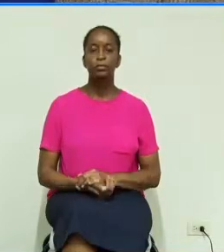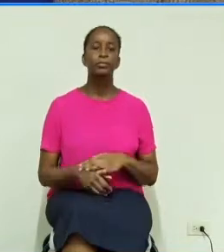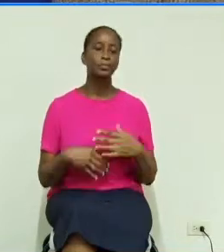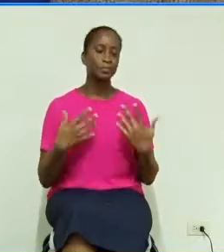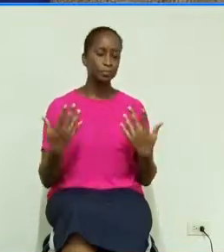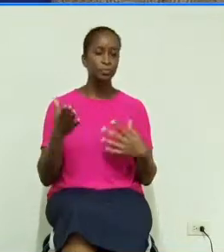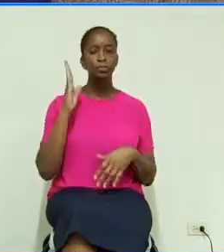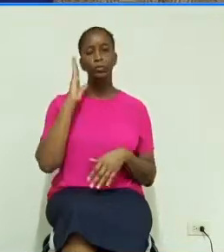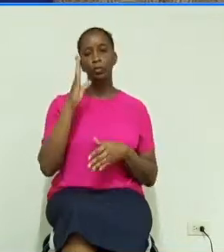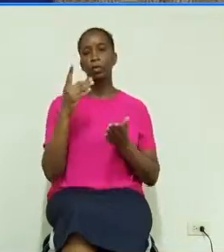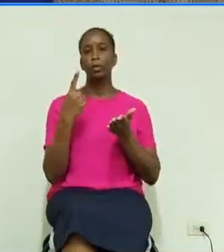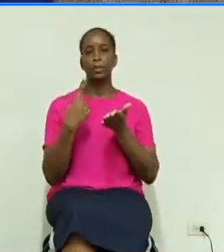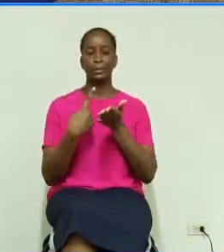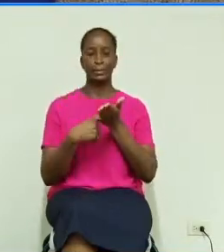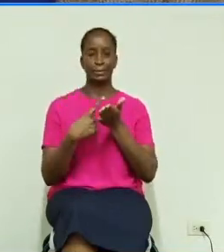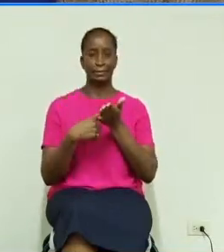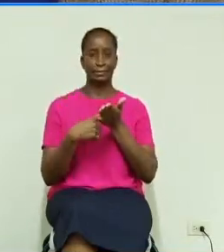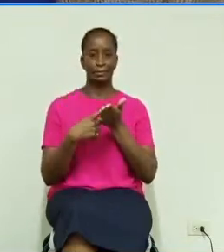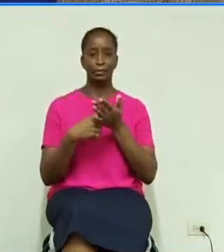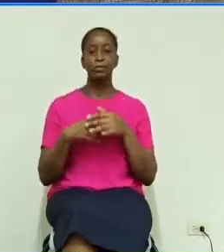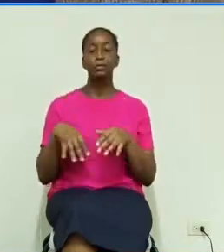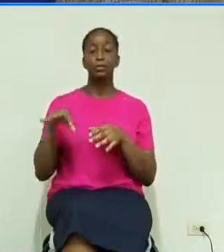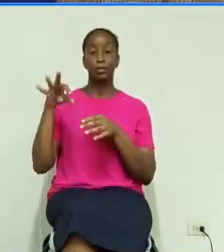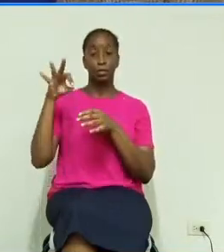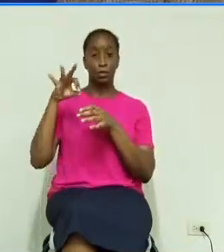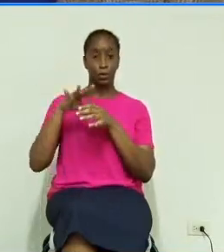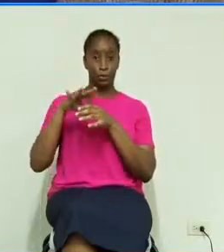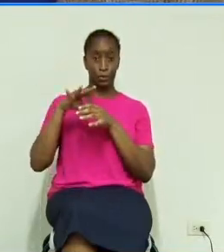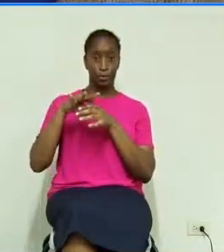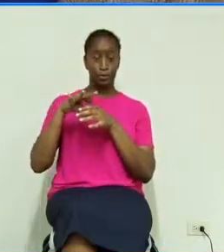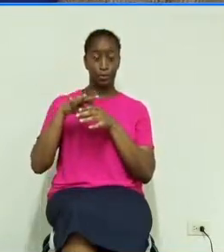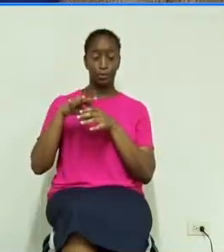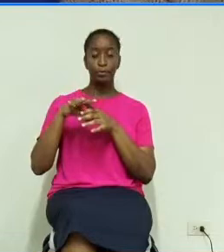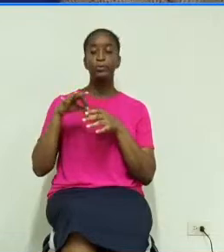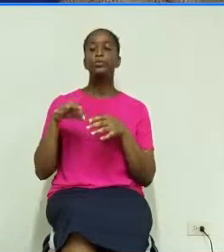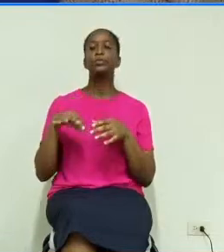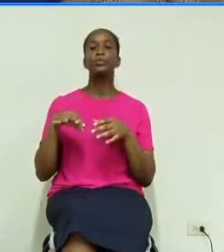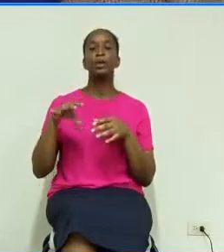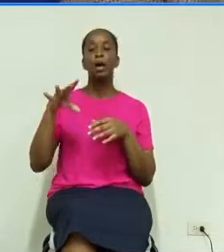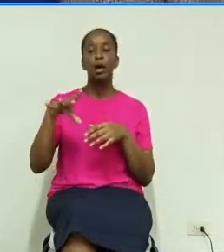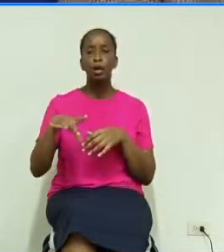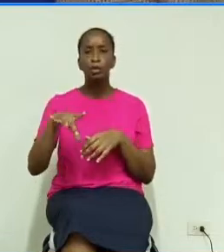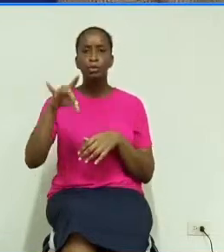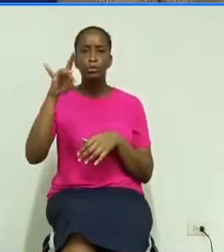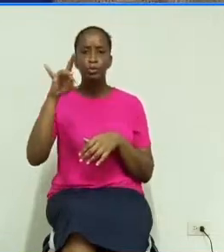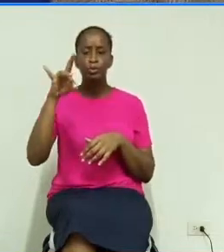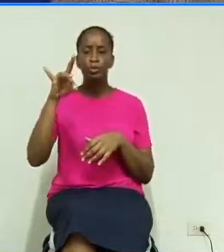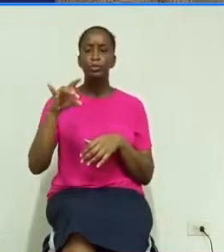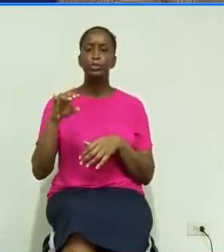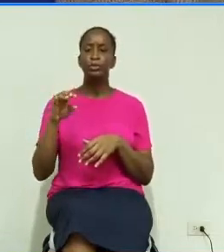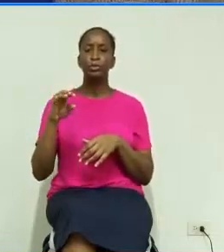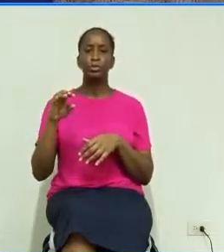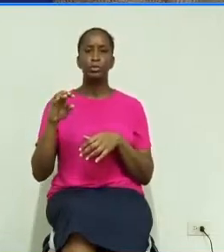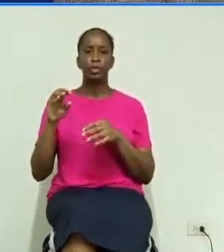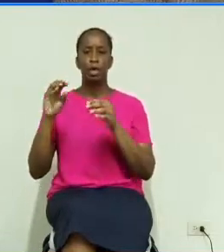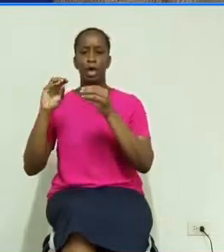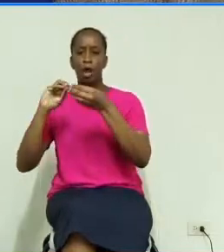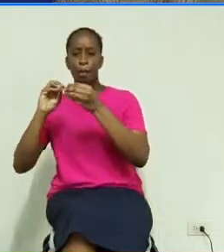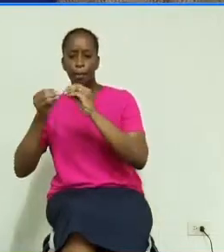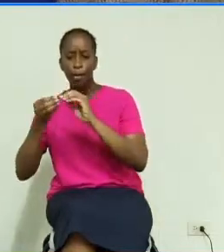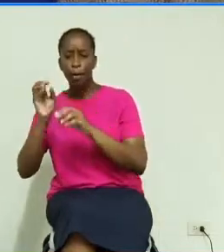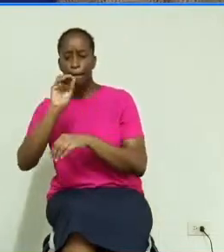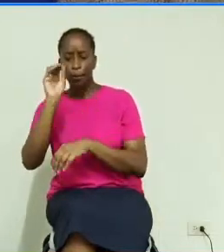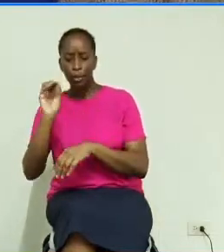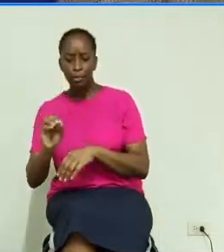while. To determine the proportions, you must first establish who are you seeking